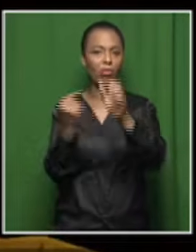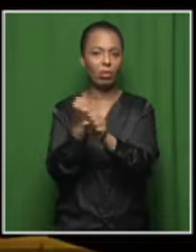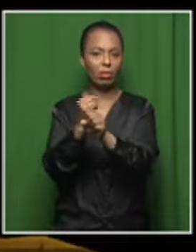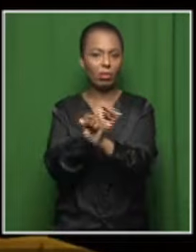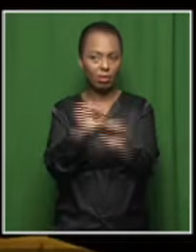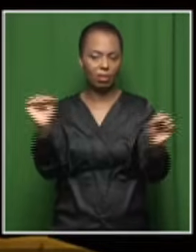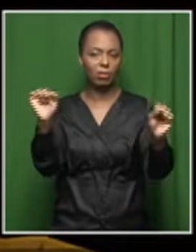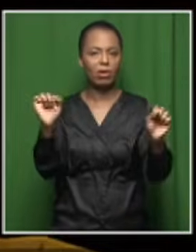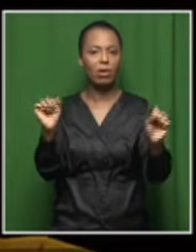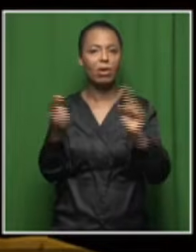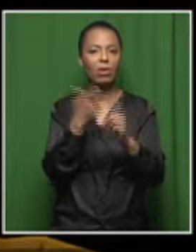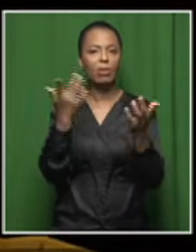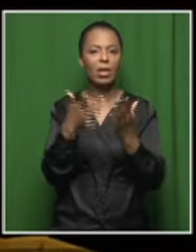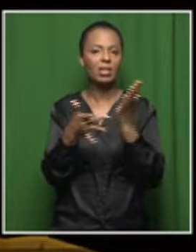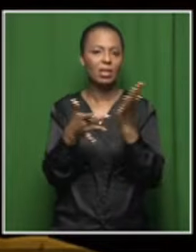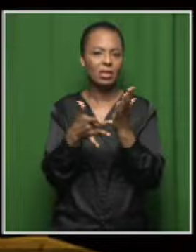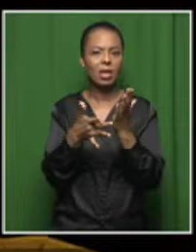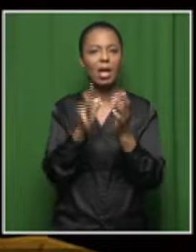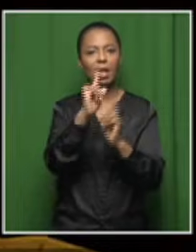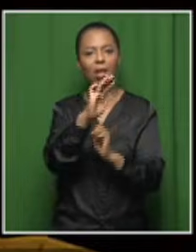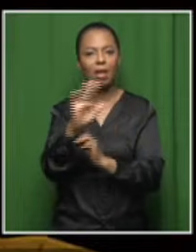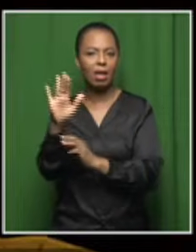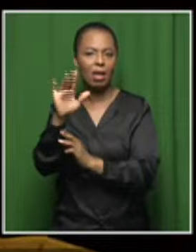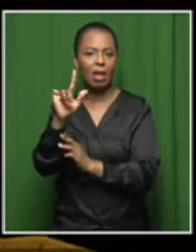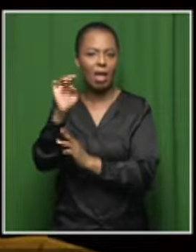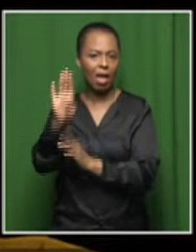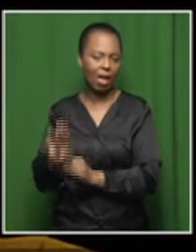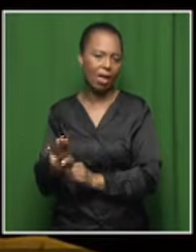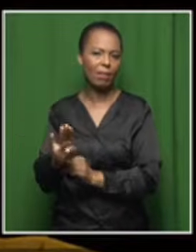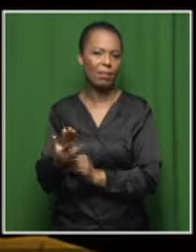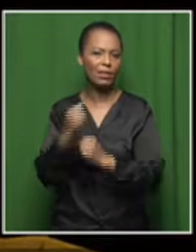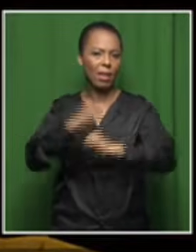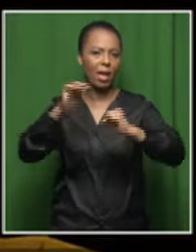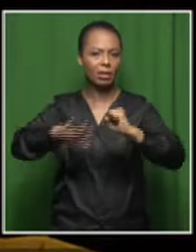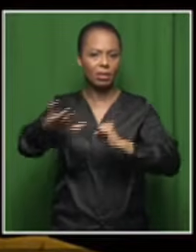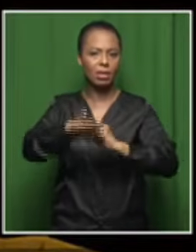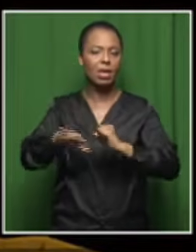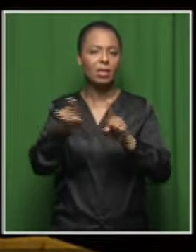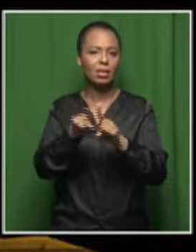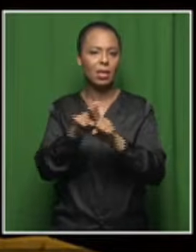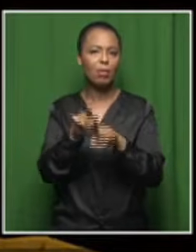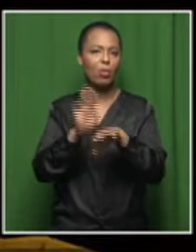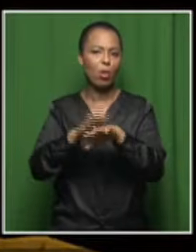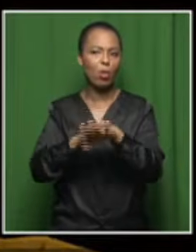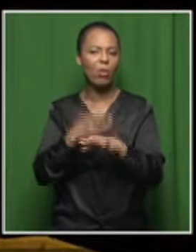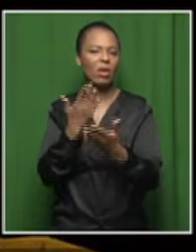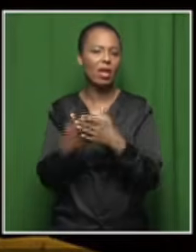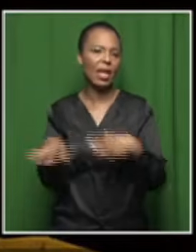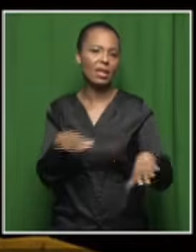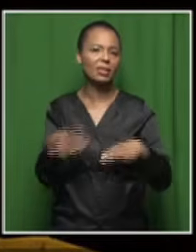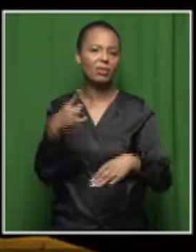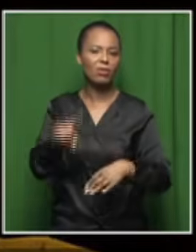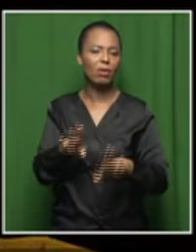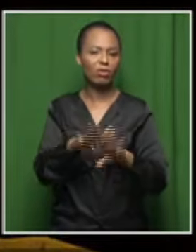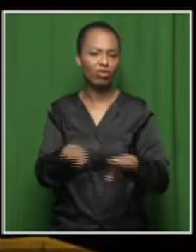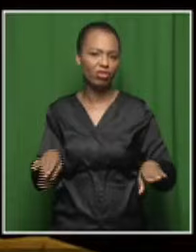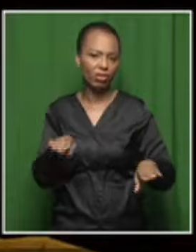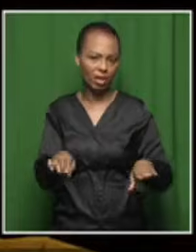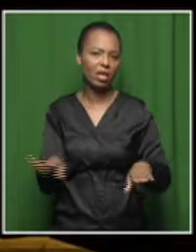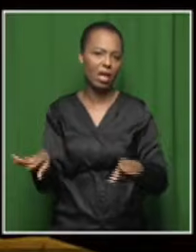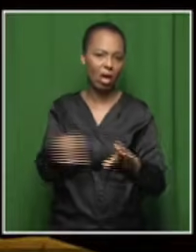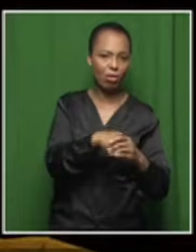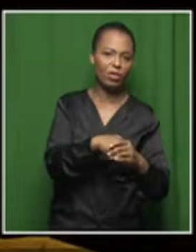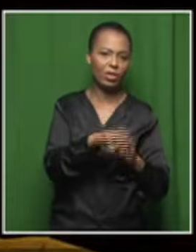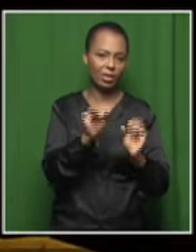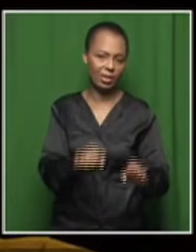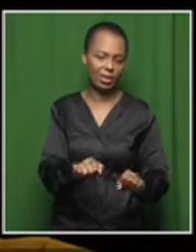also got technological laboratory spaces that are here, and it's really just highly interactive for kids as well. Of course, looking at the role that the foundation has had